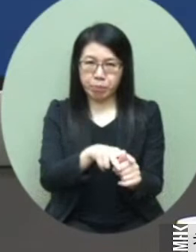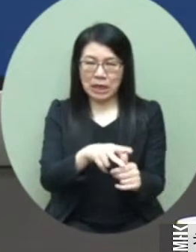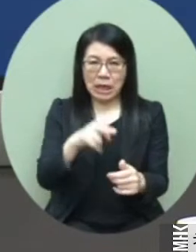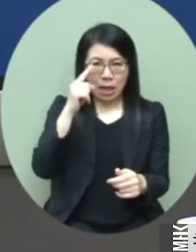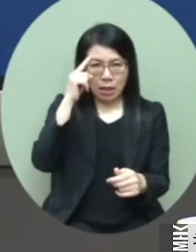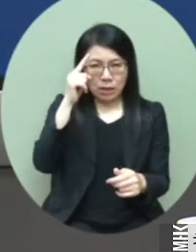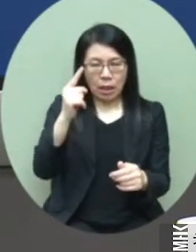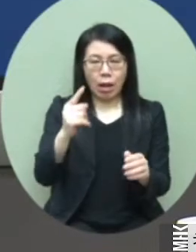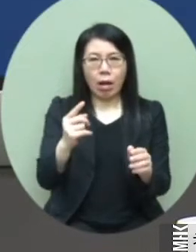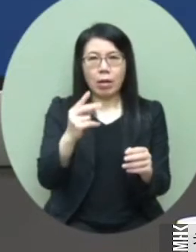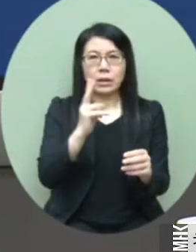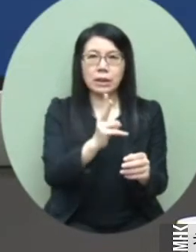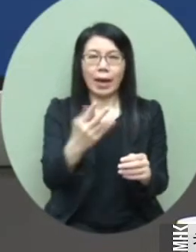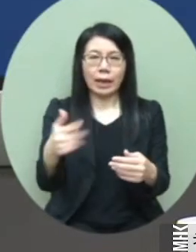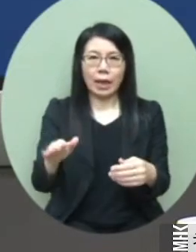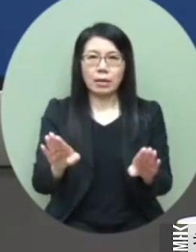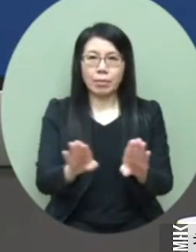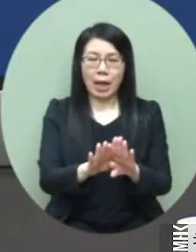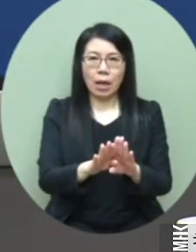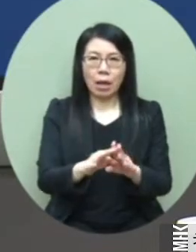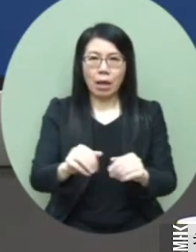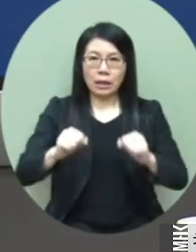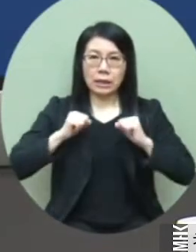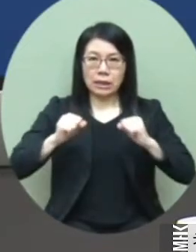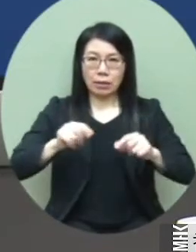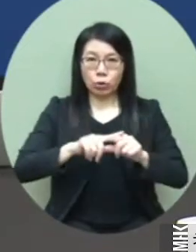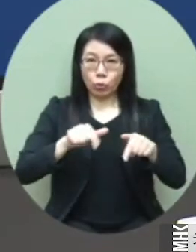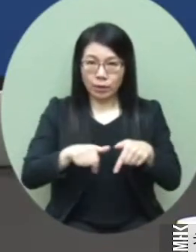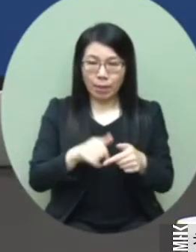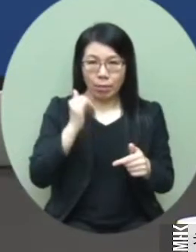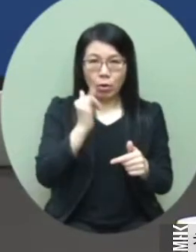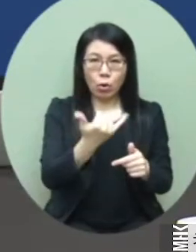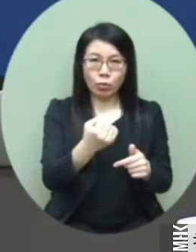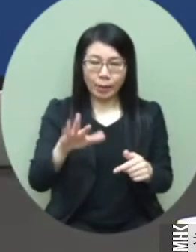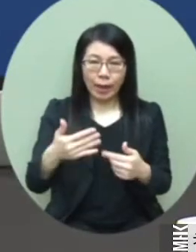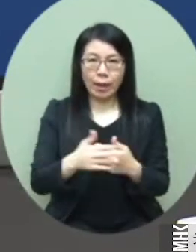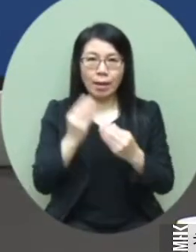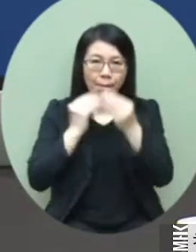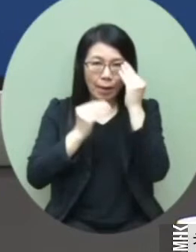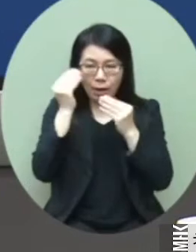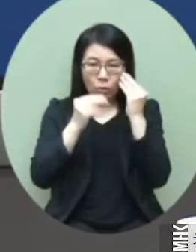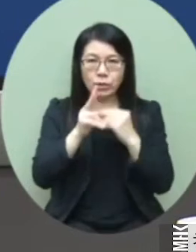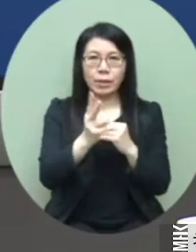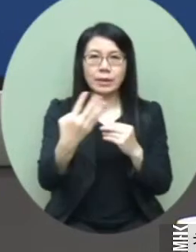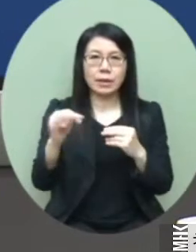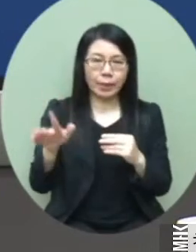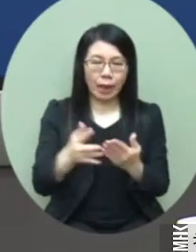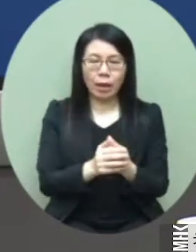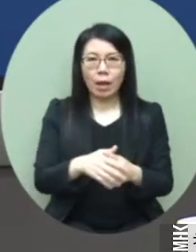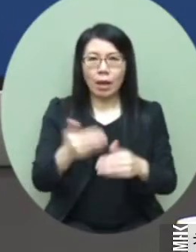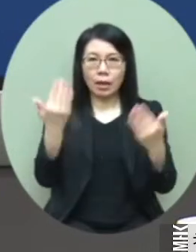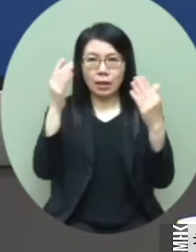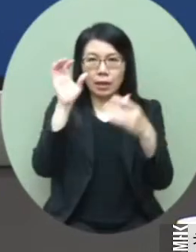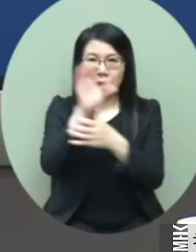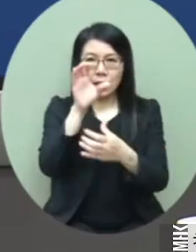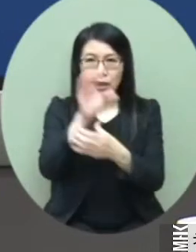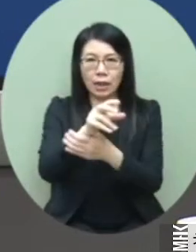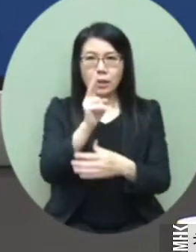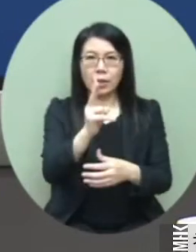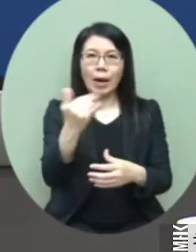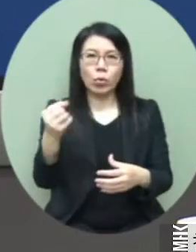for over 200 days in the past 2 years, such as fitness center, 260 odd days, beauty parlor, 240